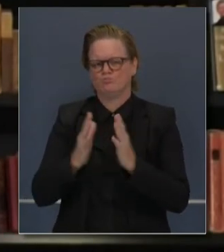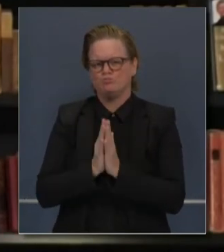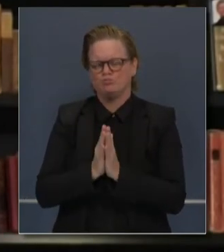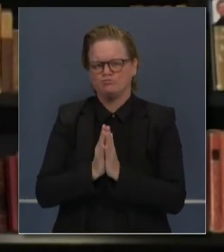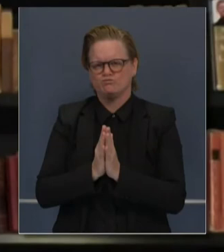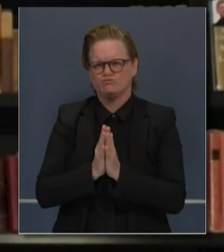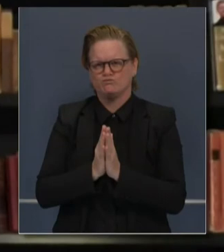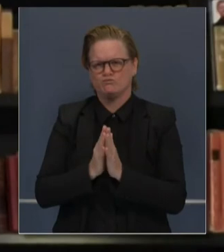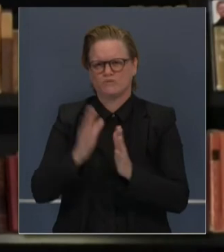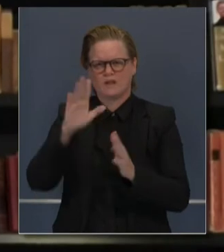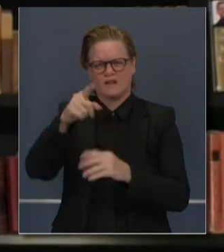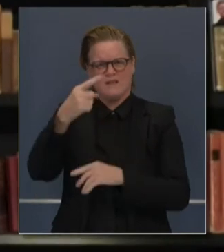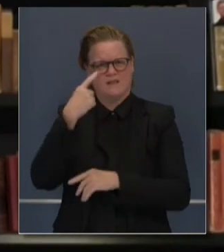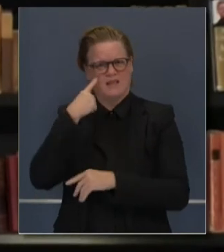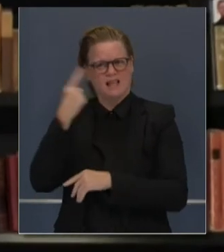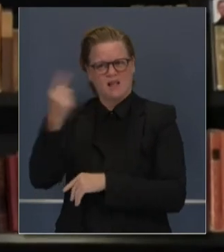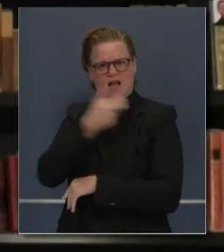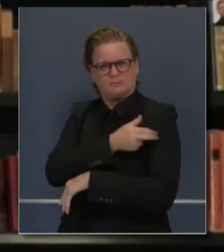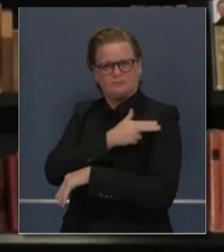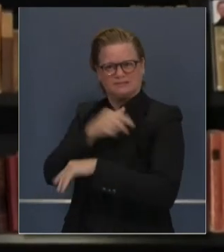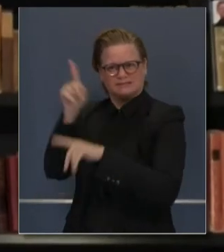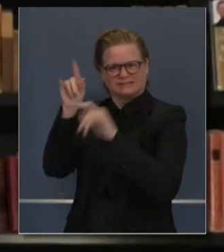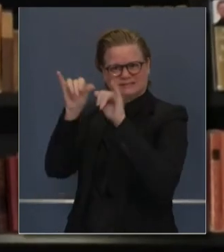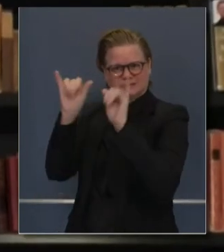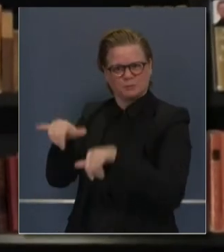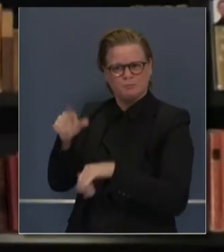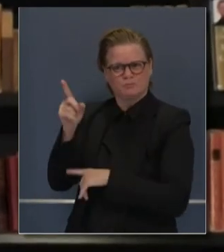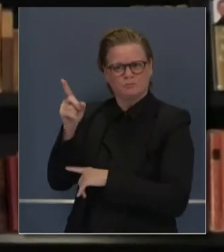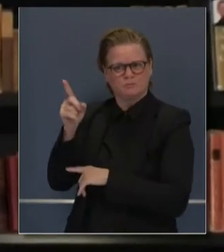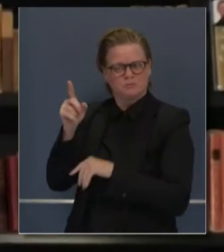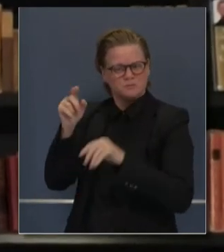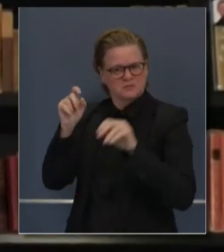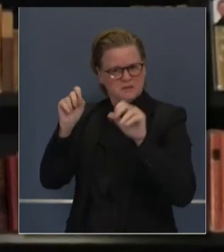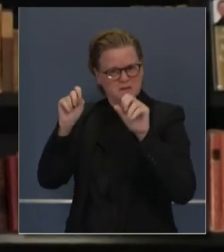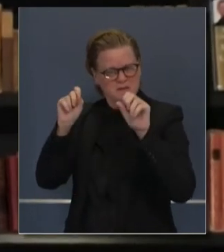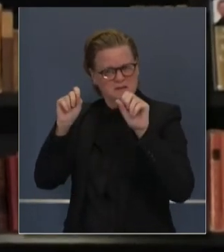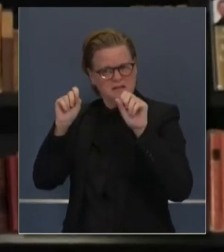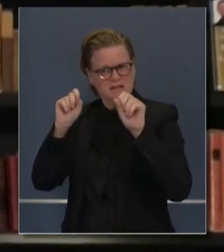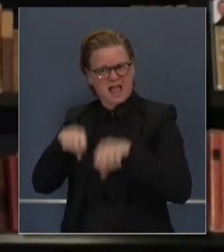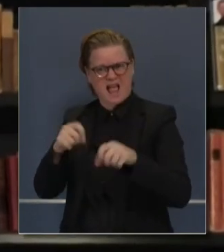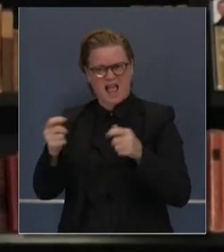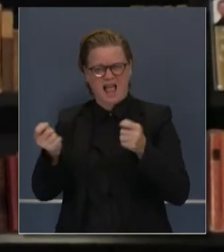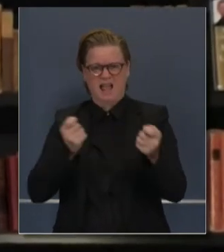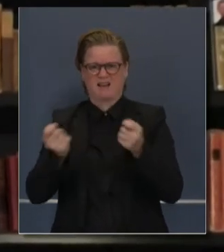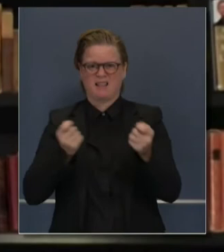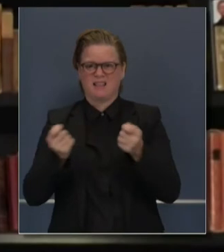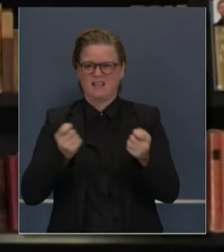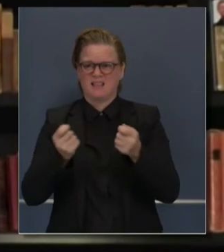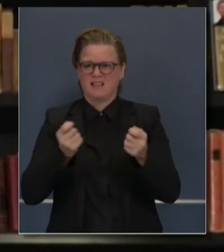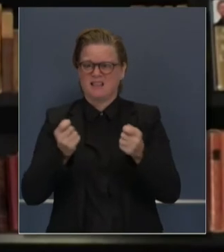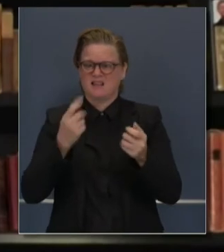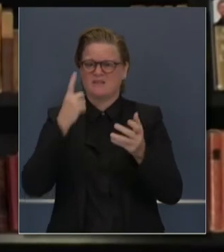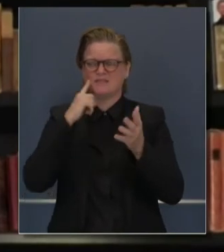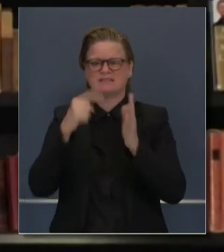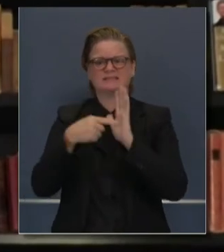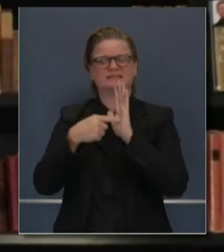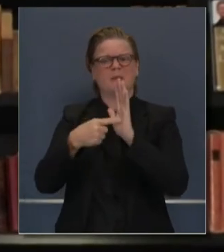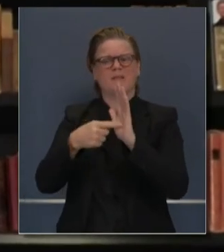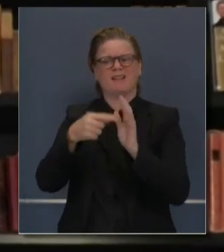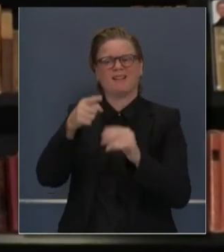the hospital system can withstand this unprecedented surge without shutting down beds to elective surgeries as you did earlier in the